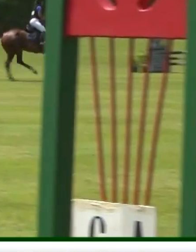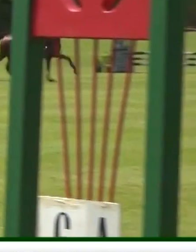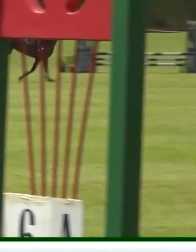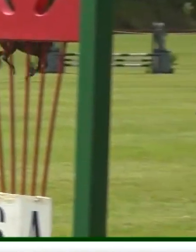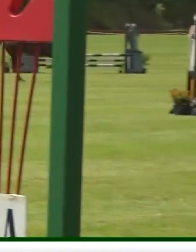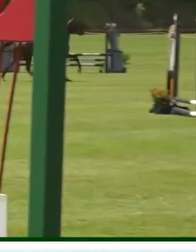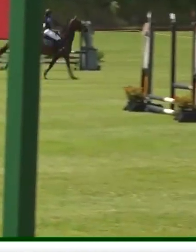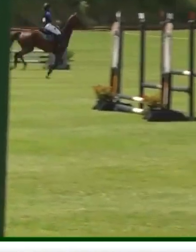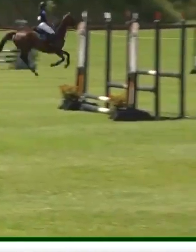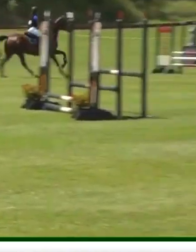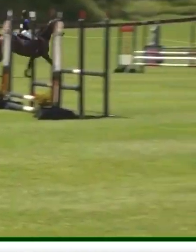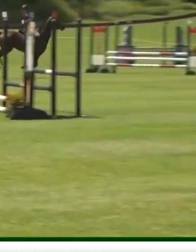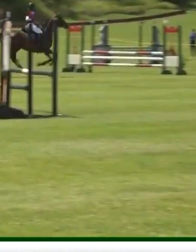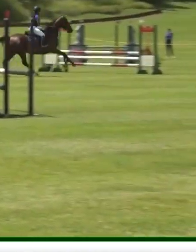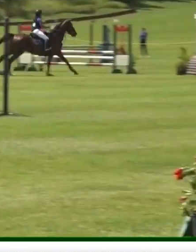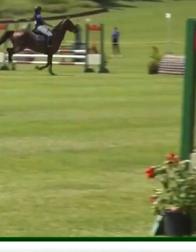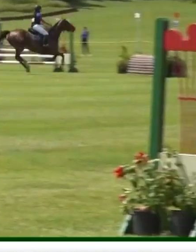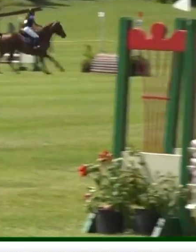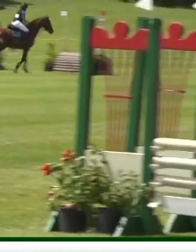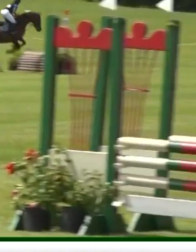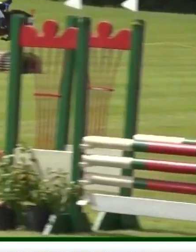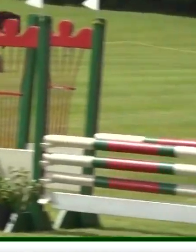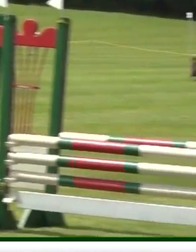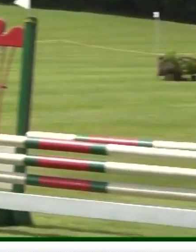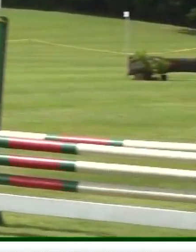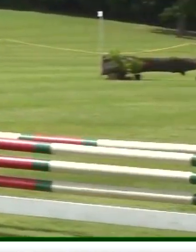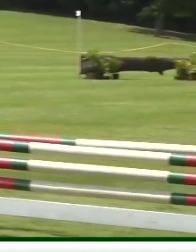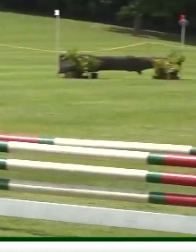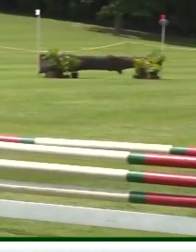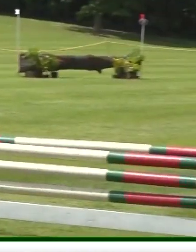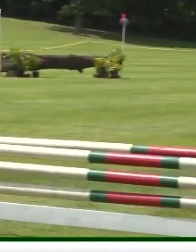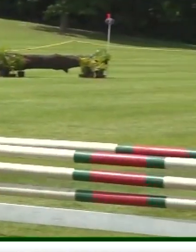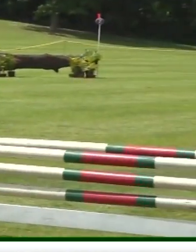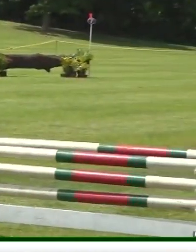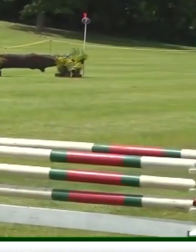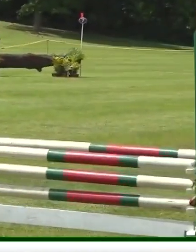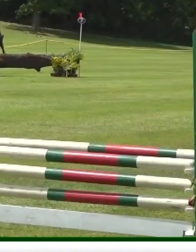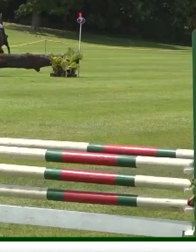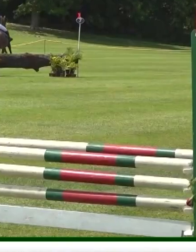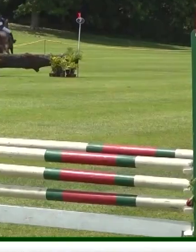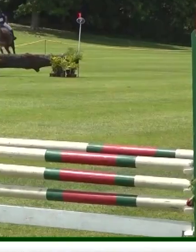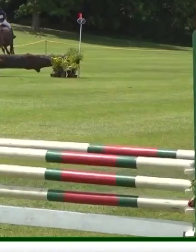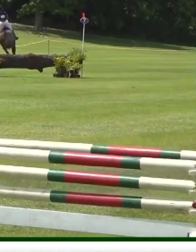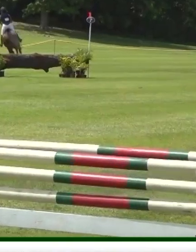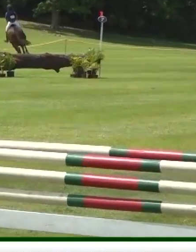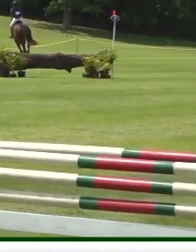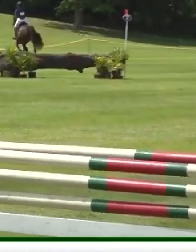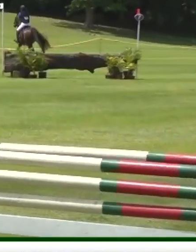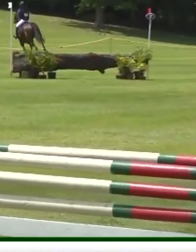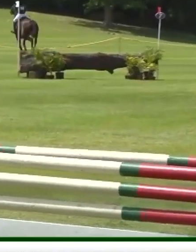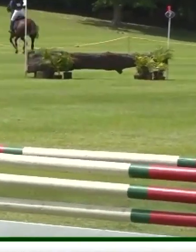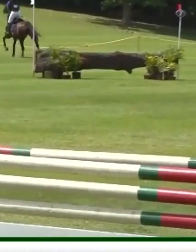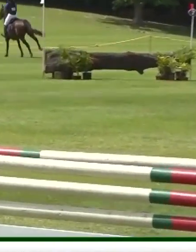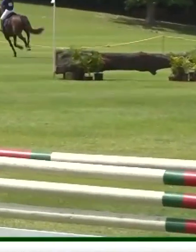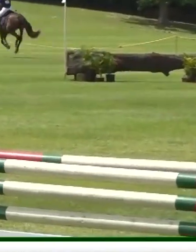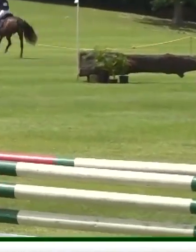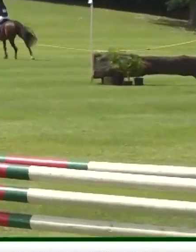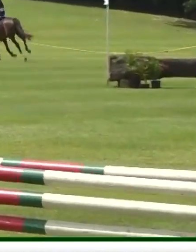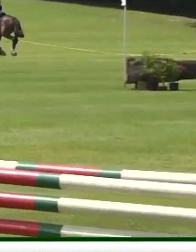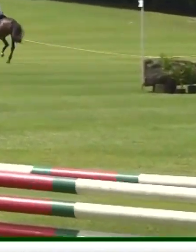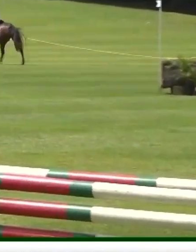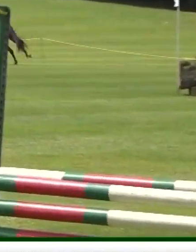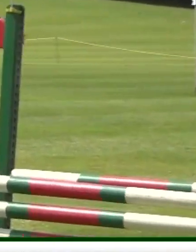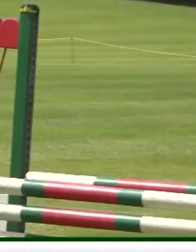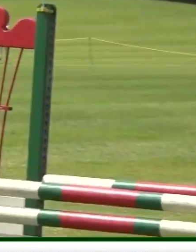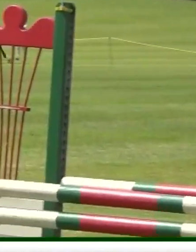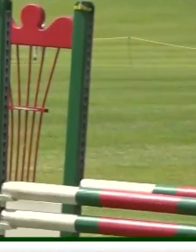recently, which comprised a dressage test followed by a cross-country and short jumping derby. No local equestrian has ever